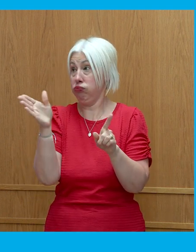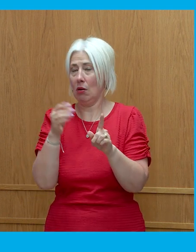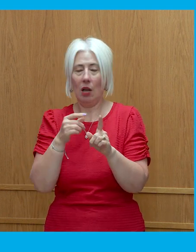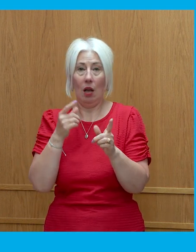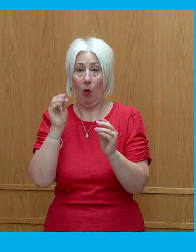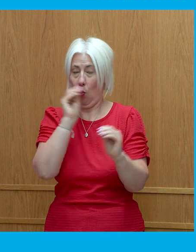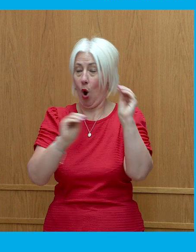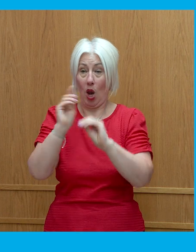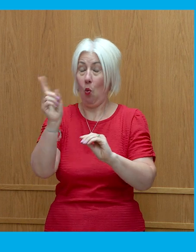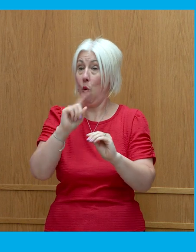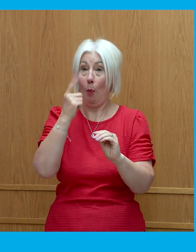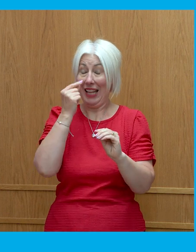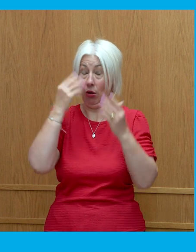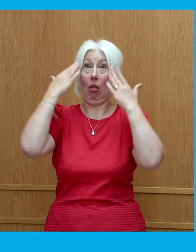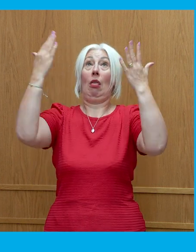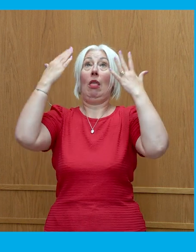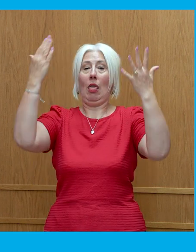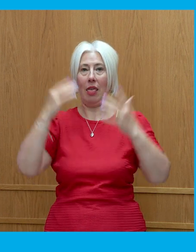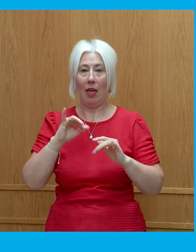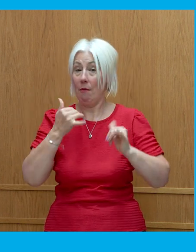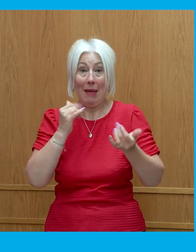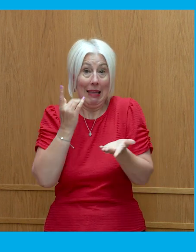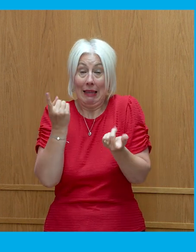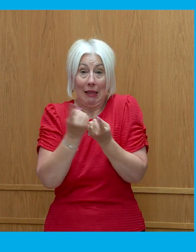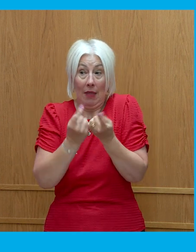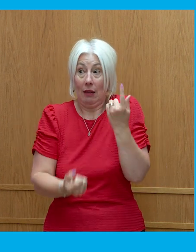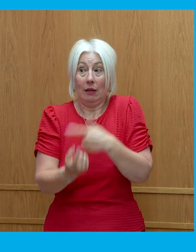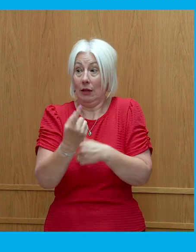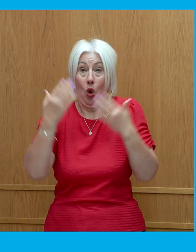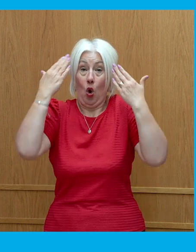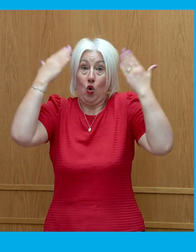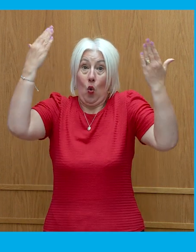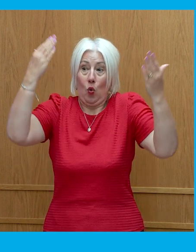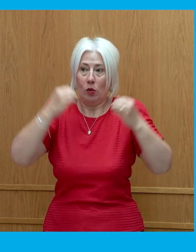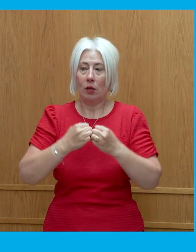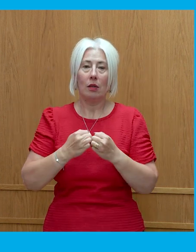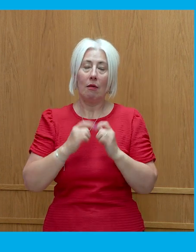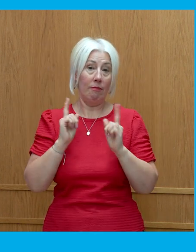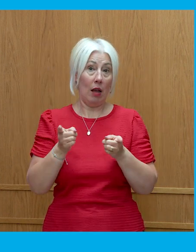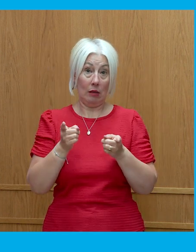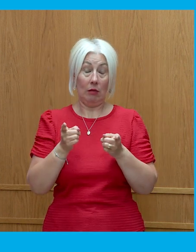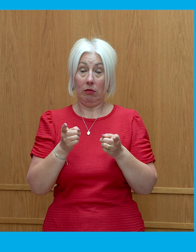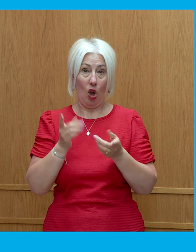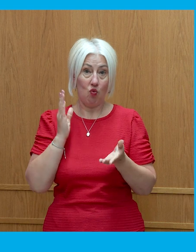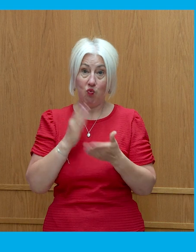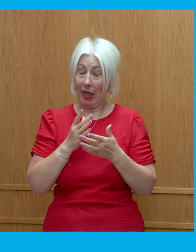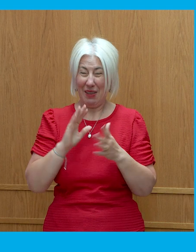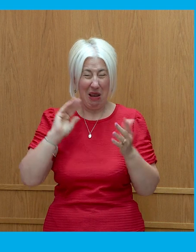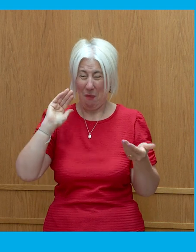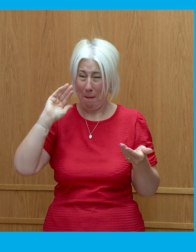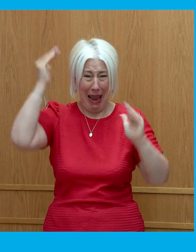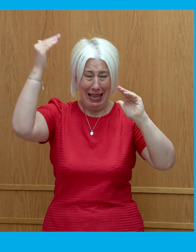couldn't work out what that possibly could be. I mean, there might still be something that could happen, but it has been really just